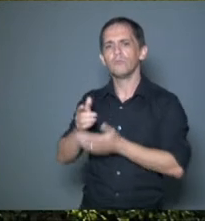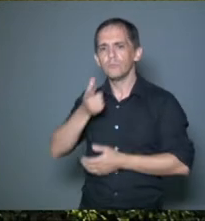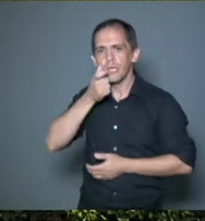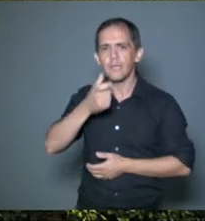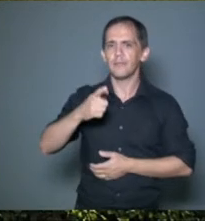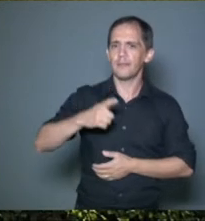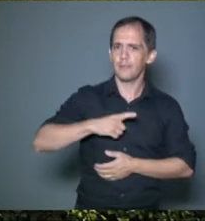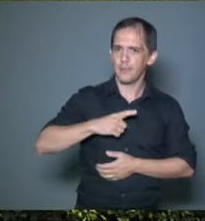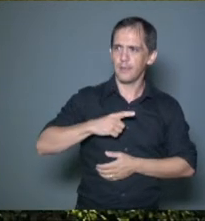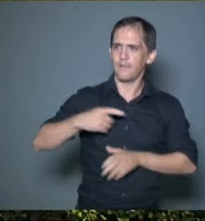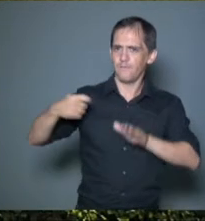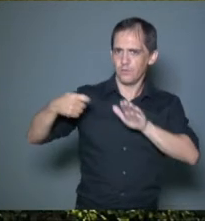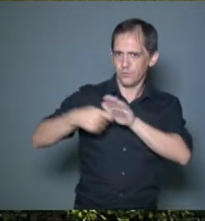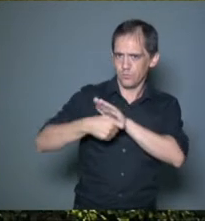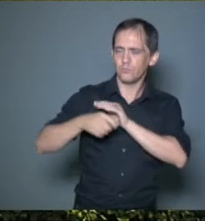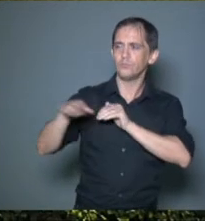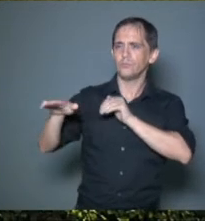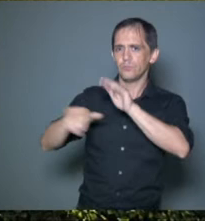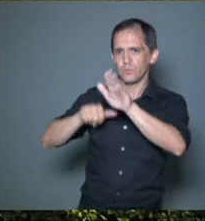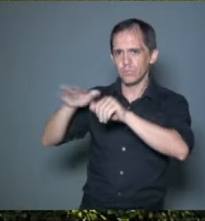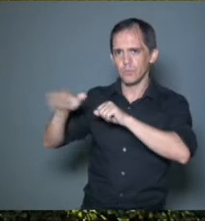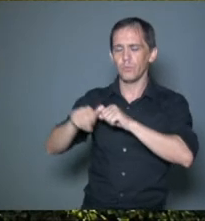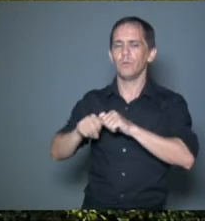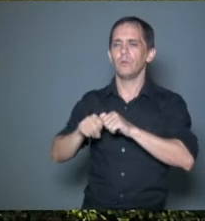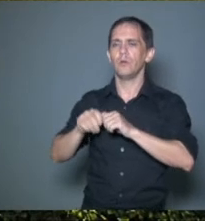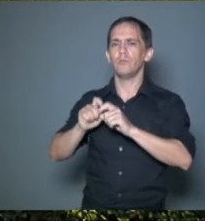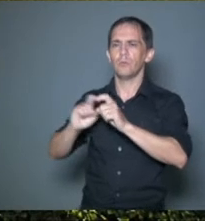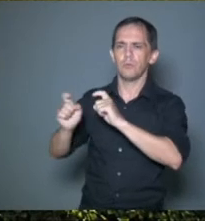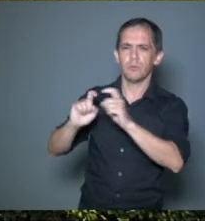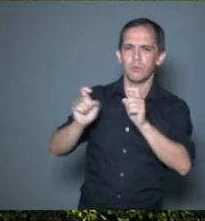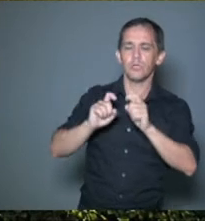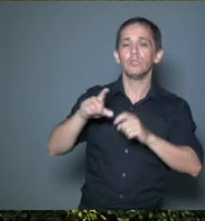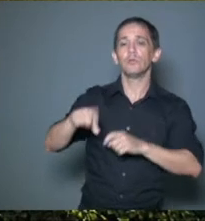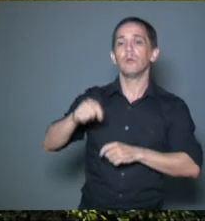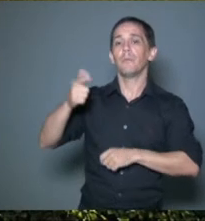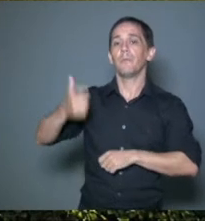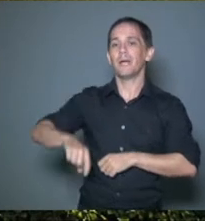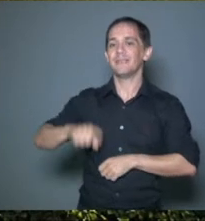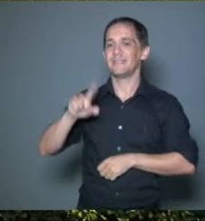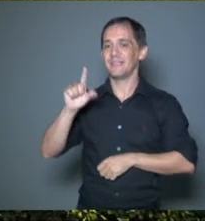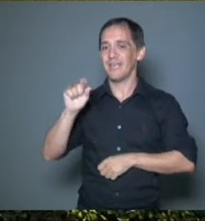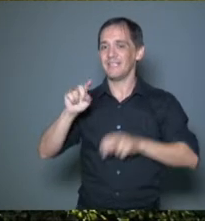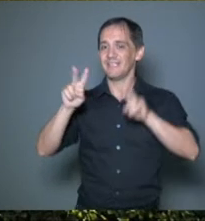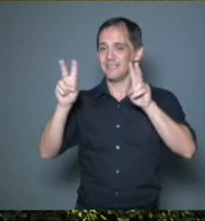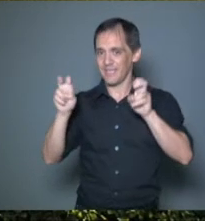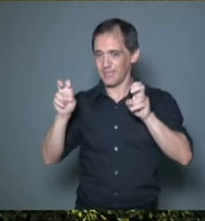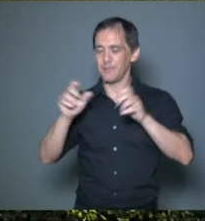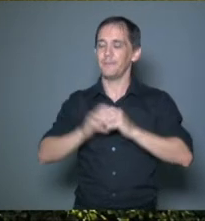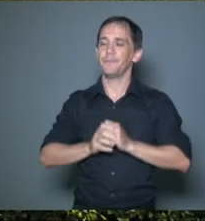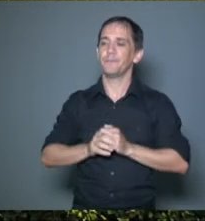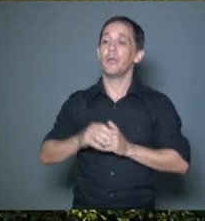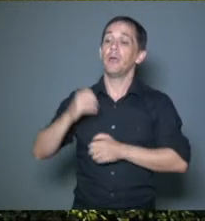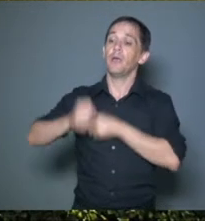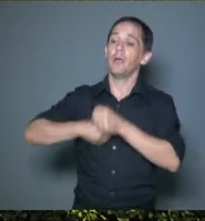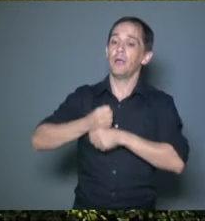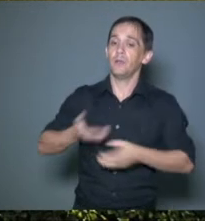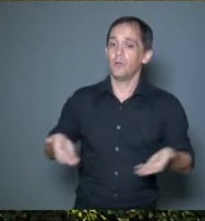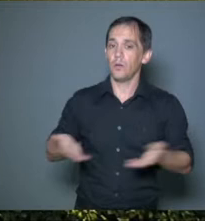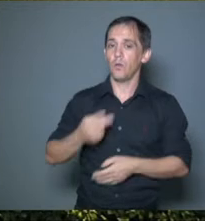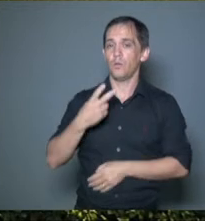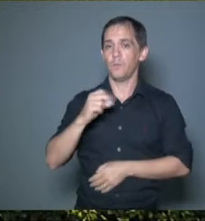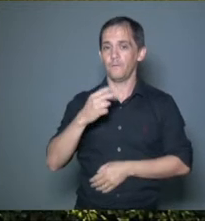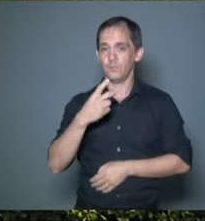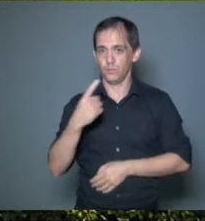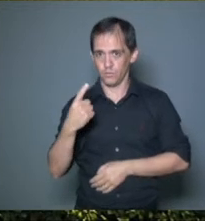many stakeholders and players. Based on that, we came up with 10 material themes. And